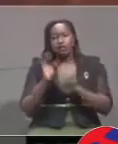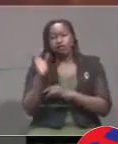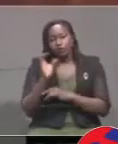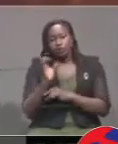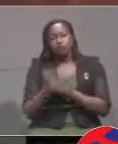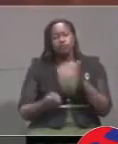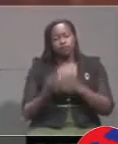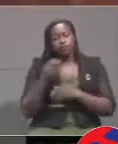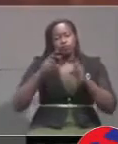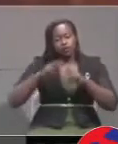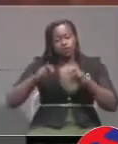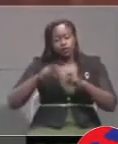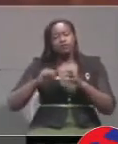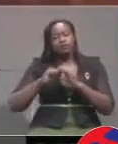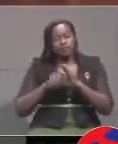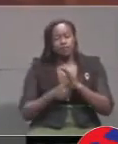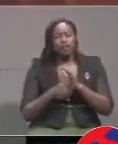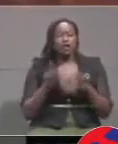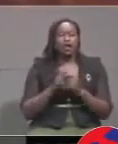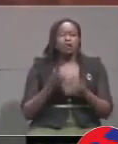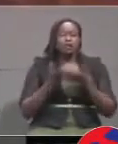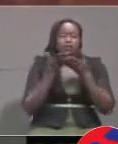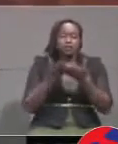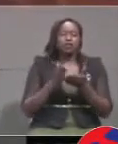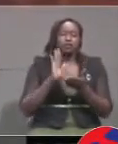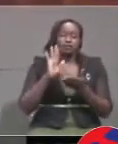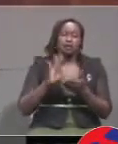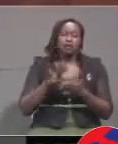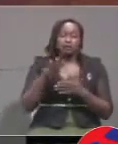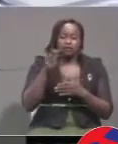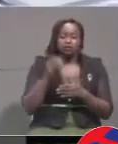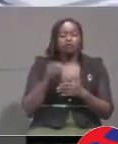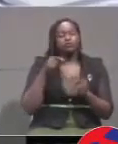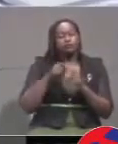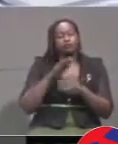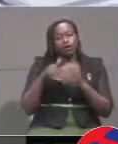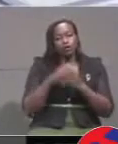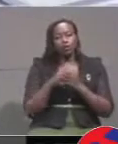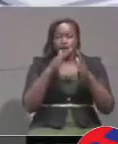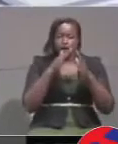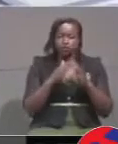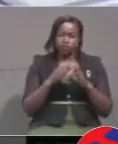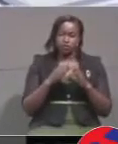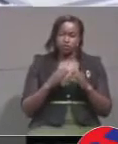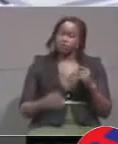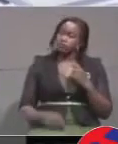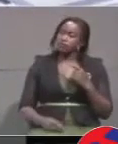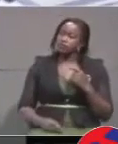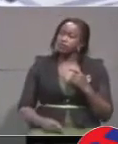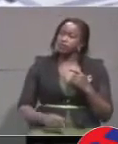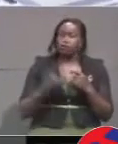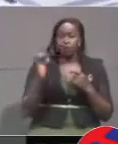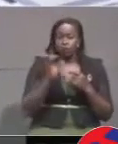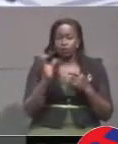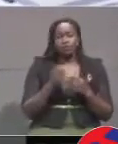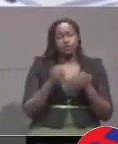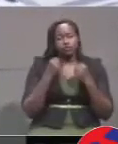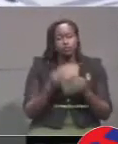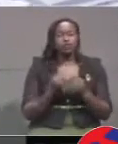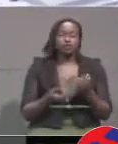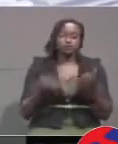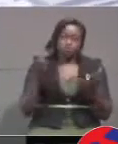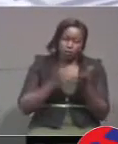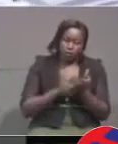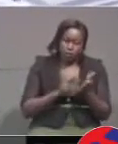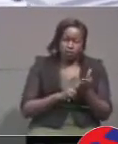things happening. Oliver Mukuri Oricho, come Kazi, Mama Manhandle, Nzebu Binyo, Ono Naeba Mukut, Bainenge, Nzeba Mukute. So how are these